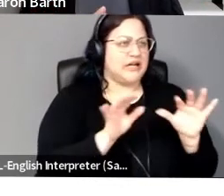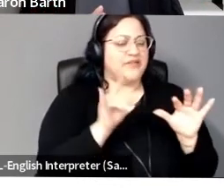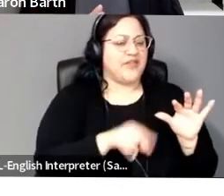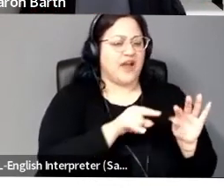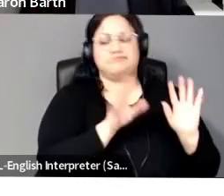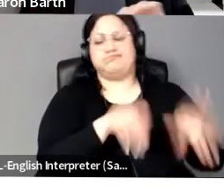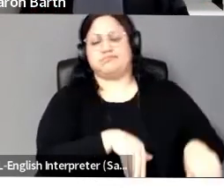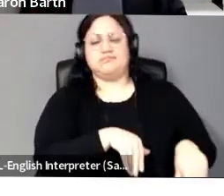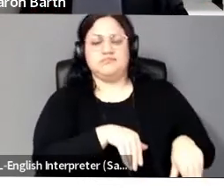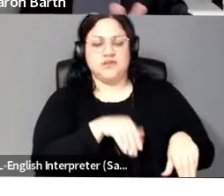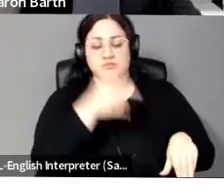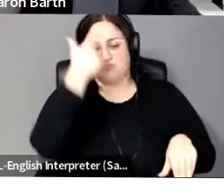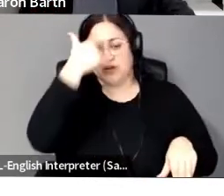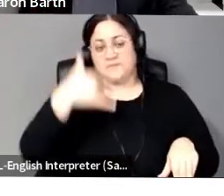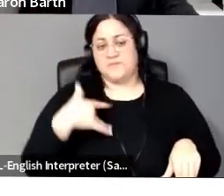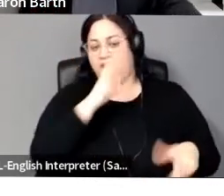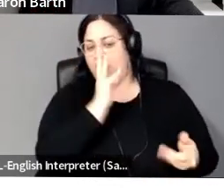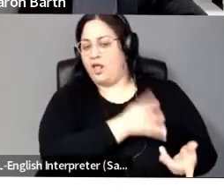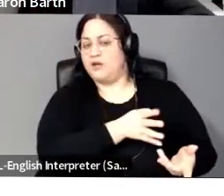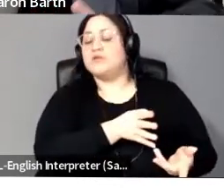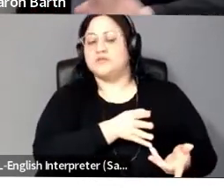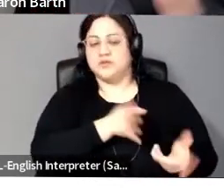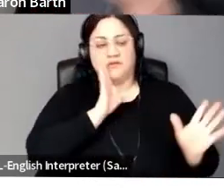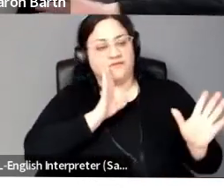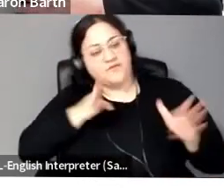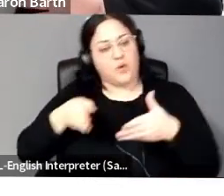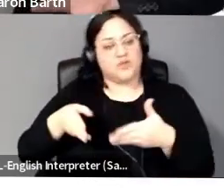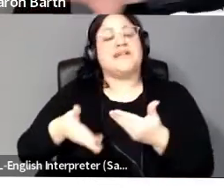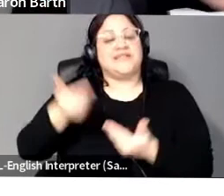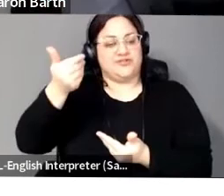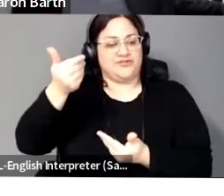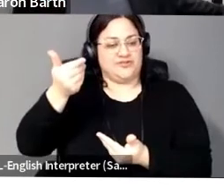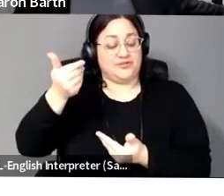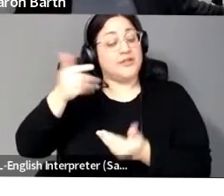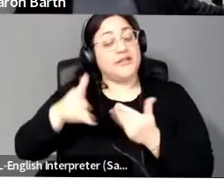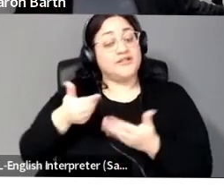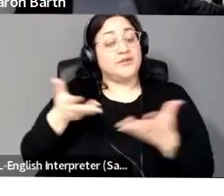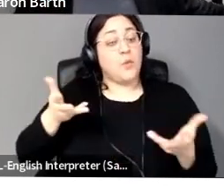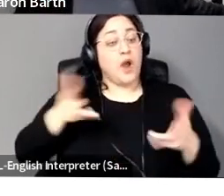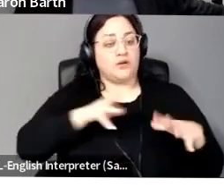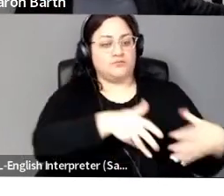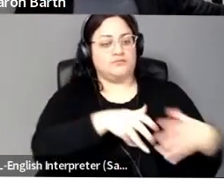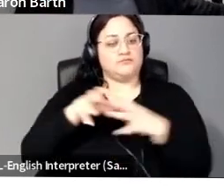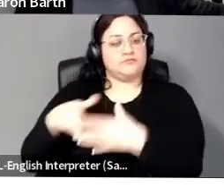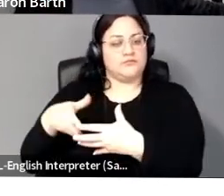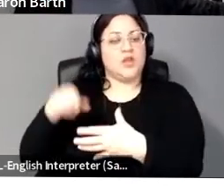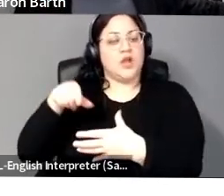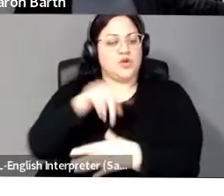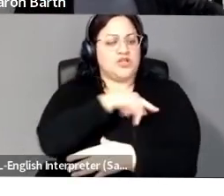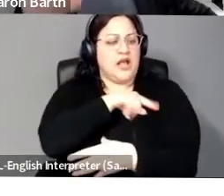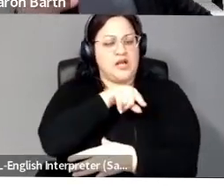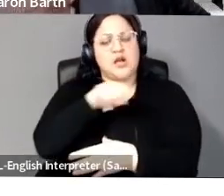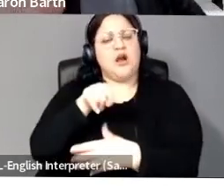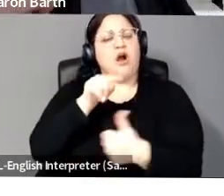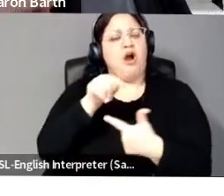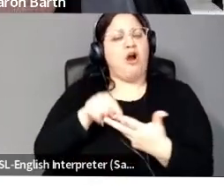deal with the numbers. So much so that a lot of you, it was just erased from your memory that I showed you the numbers.